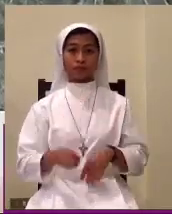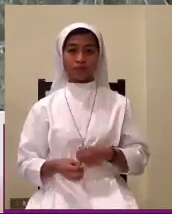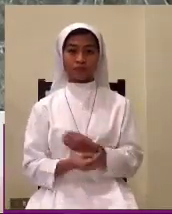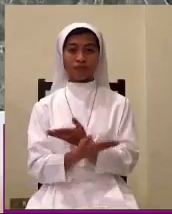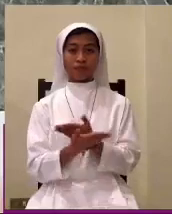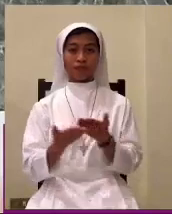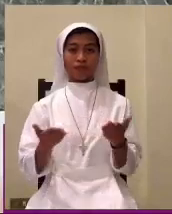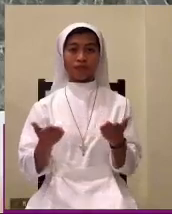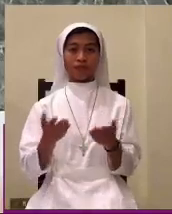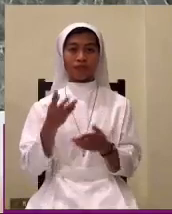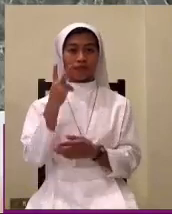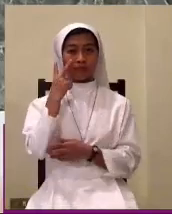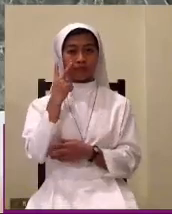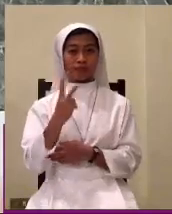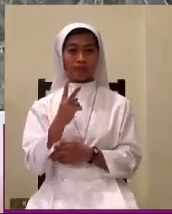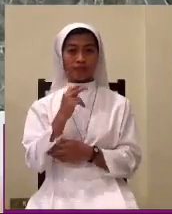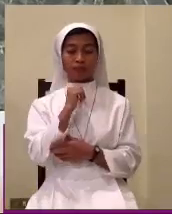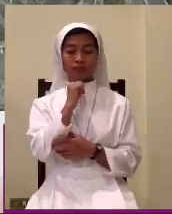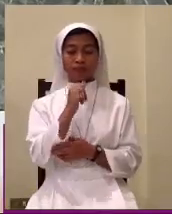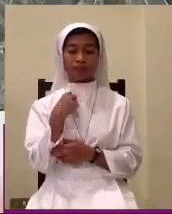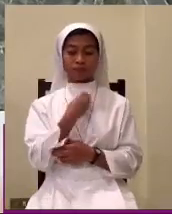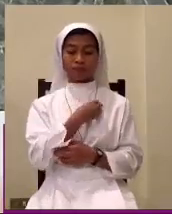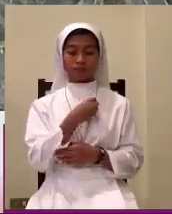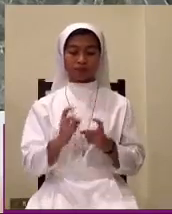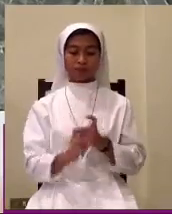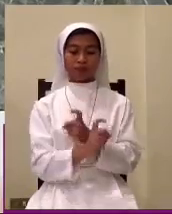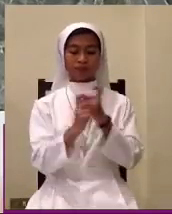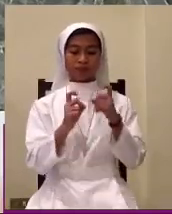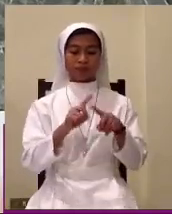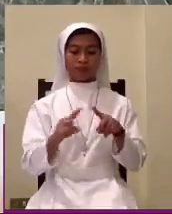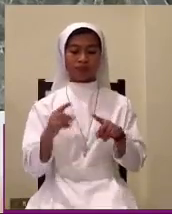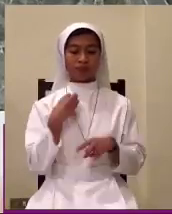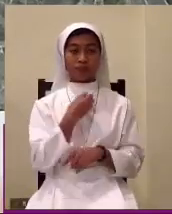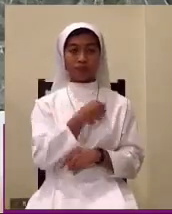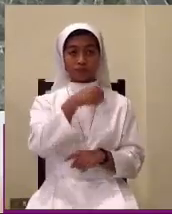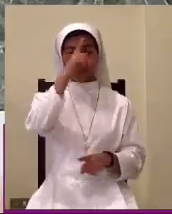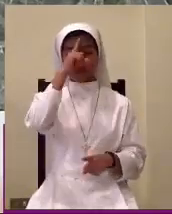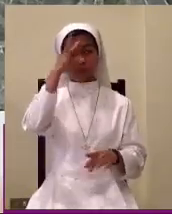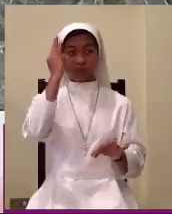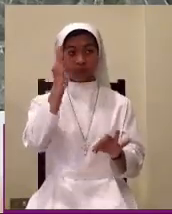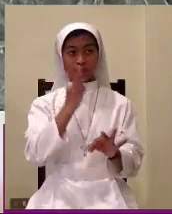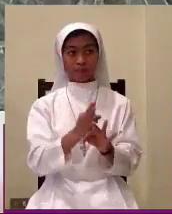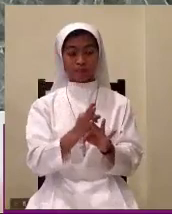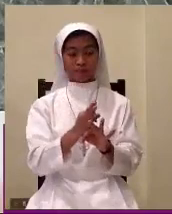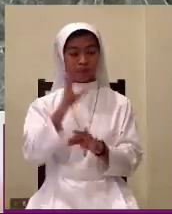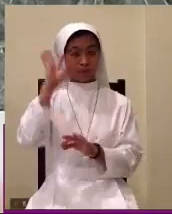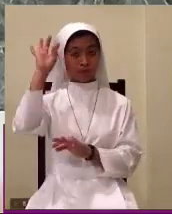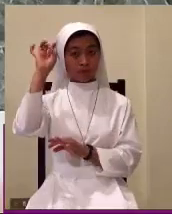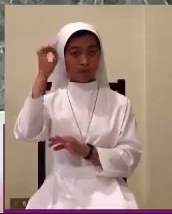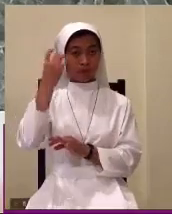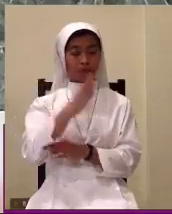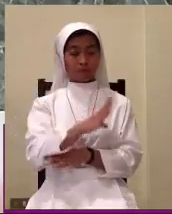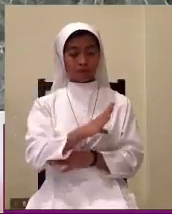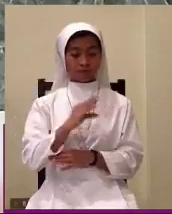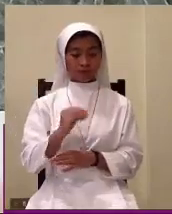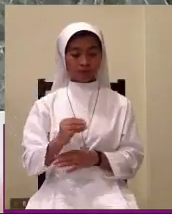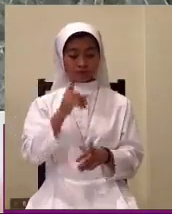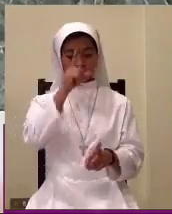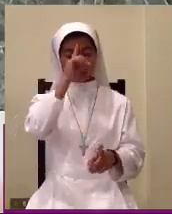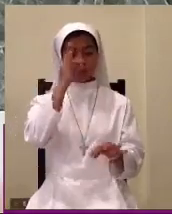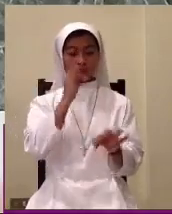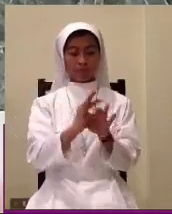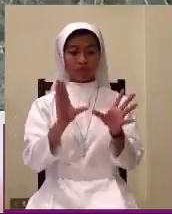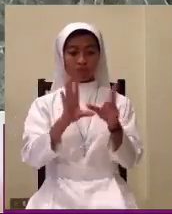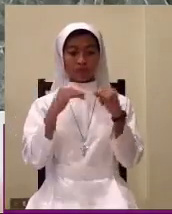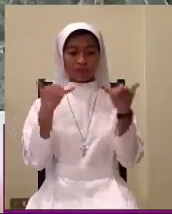I give you," look not on our sins, but on the faith of your church, and on the faith of our community